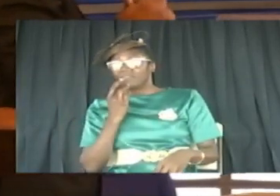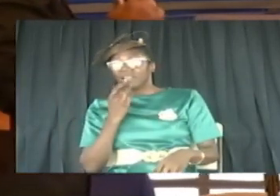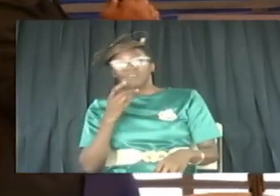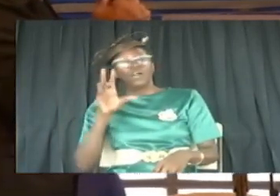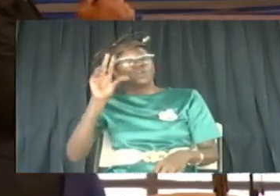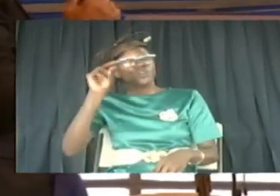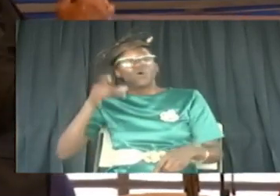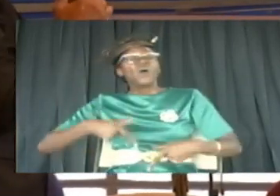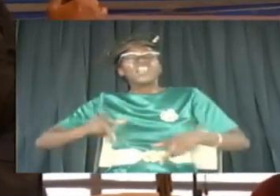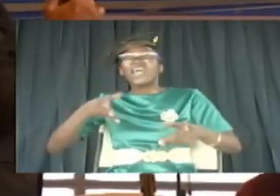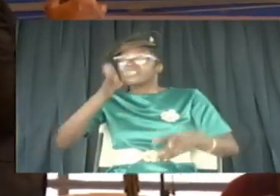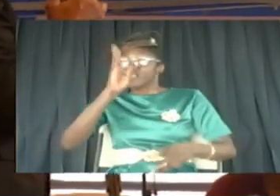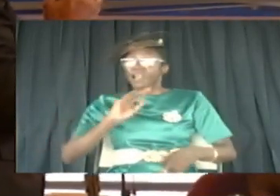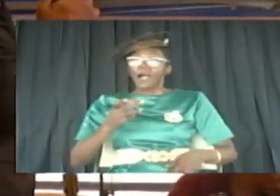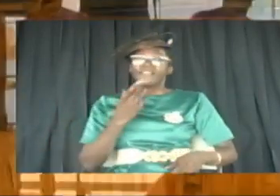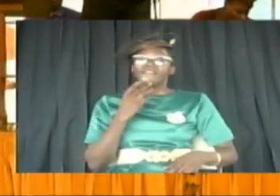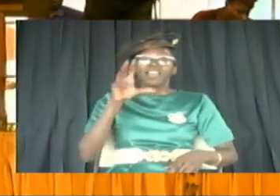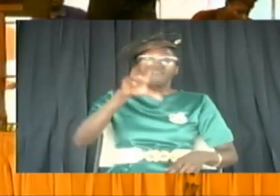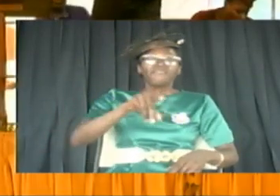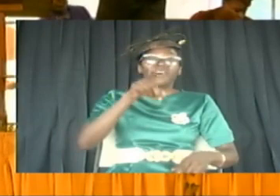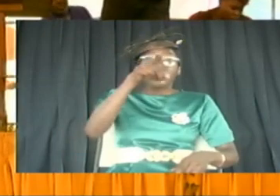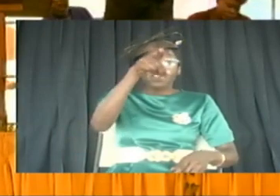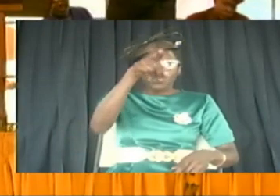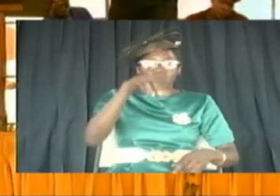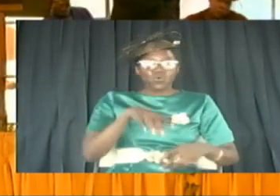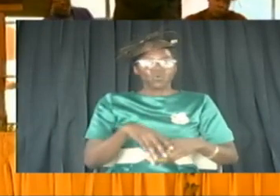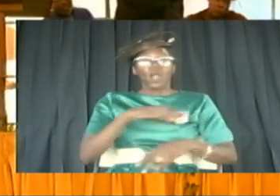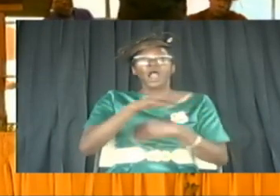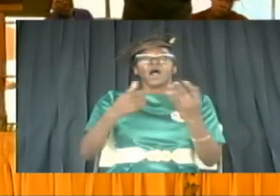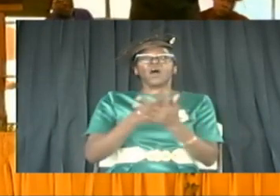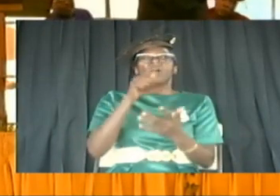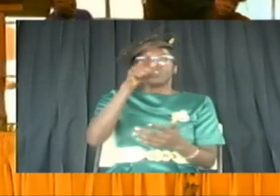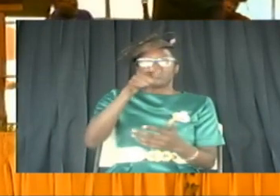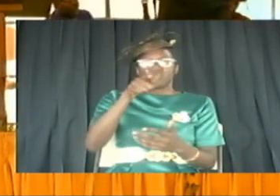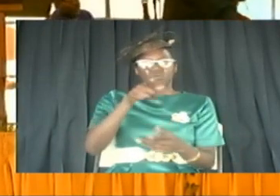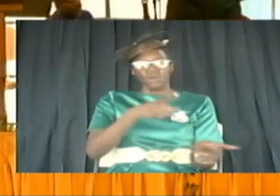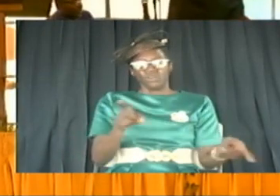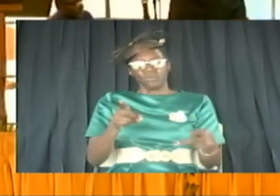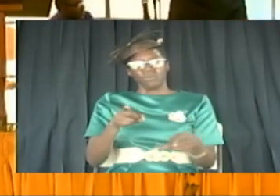And all it is that we must do is be humble.